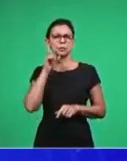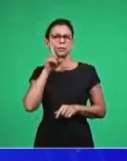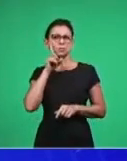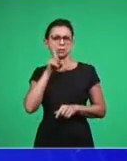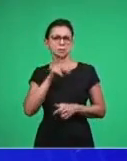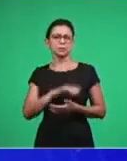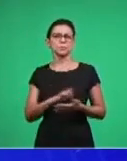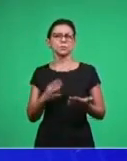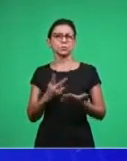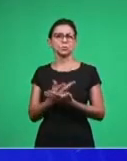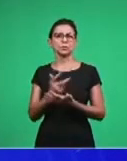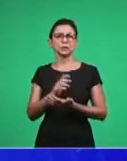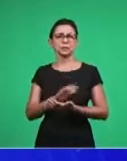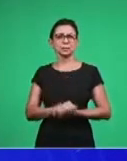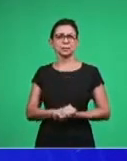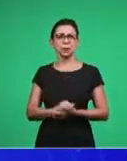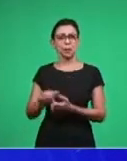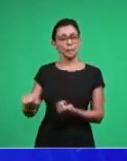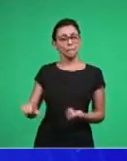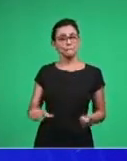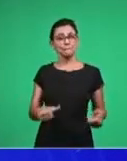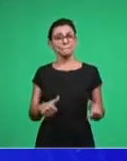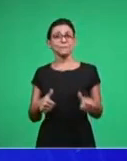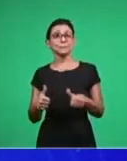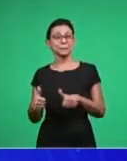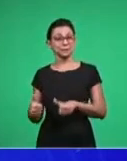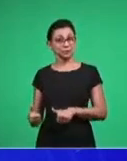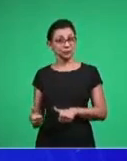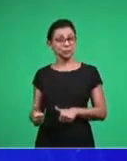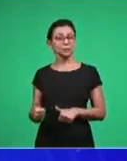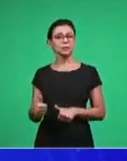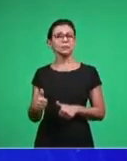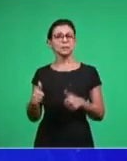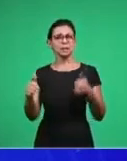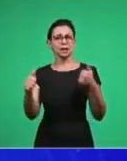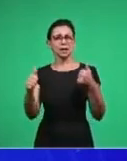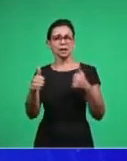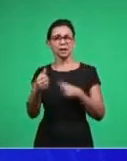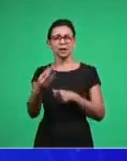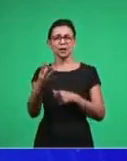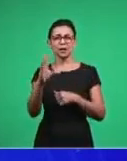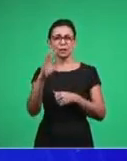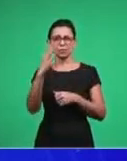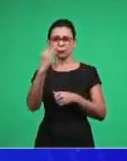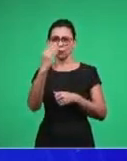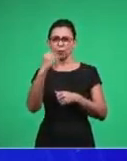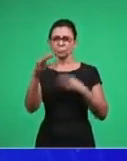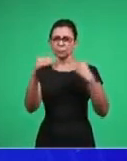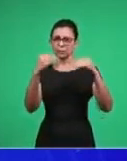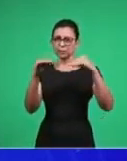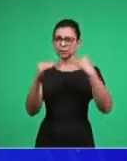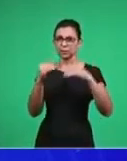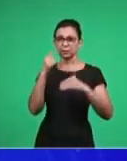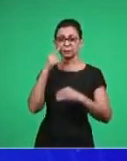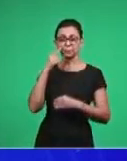also in California. We had a baptism there as